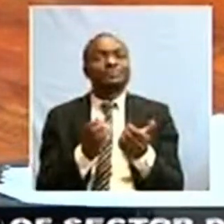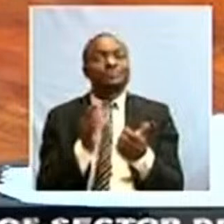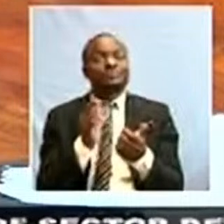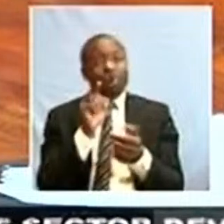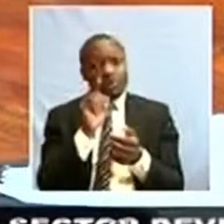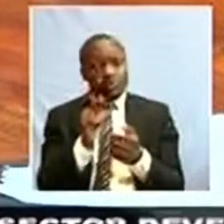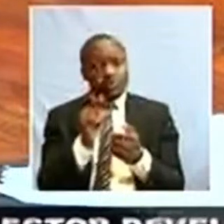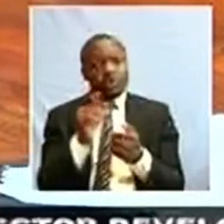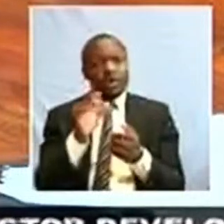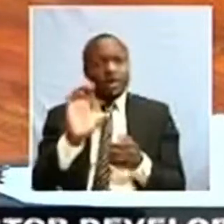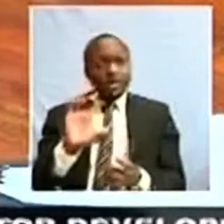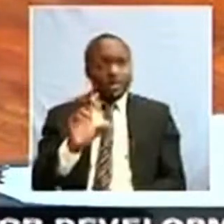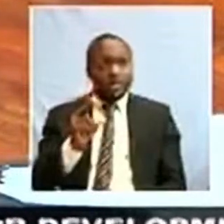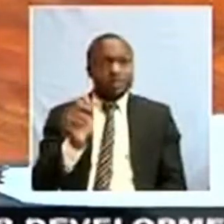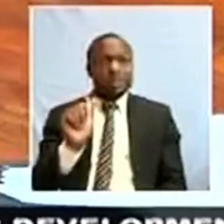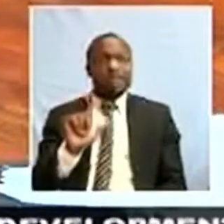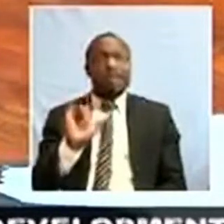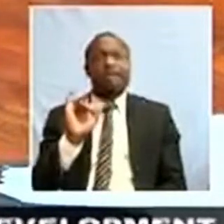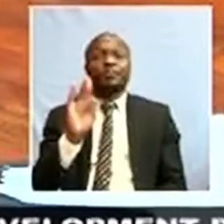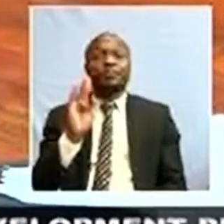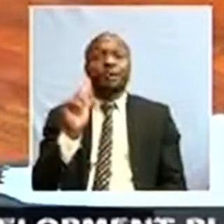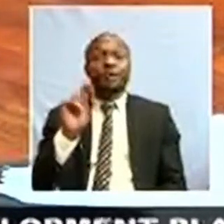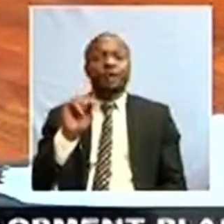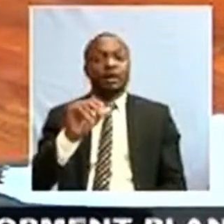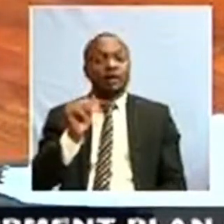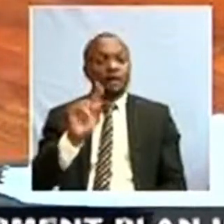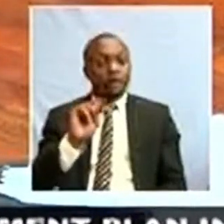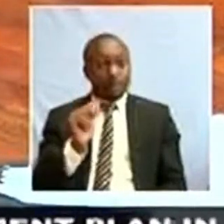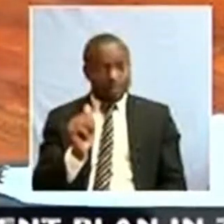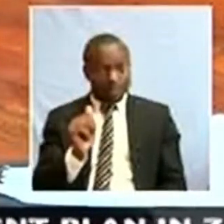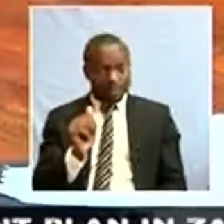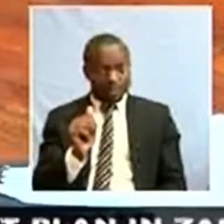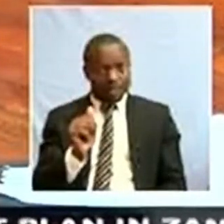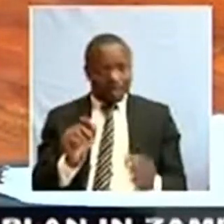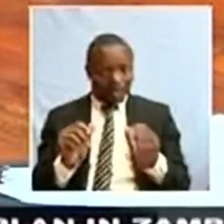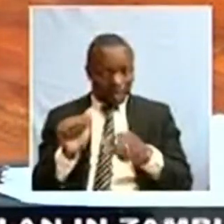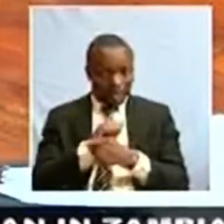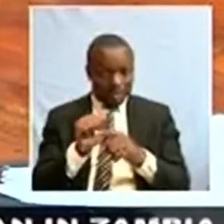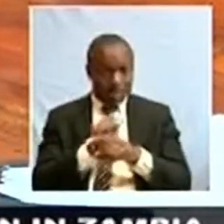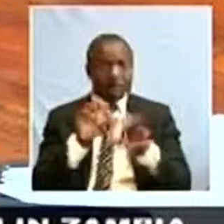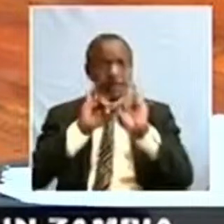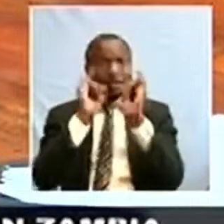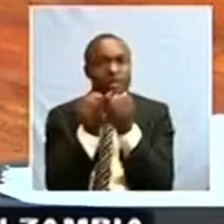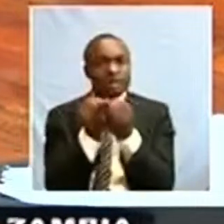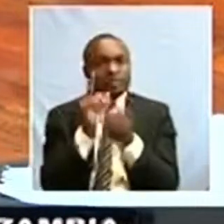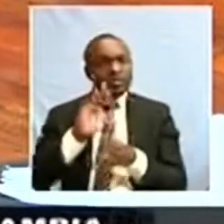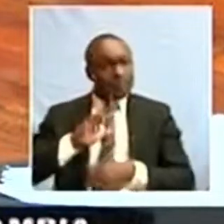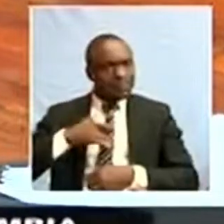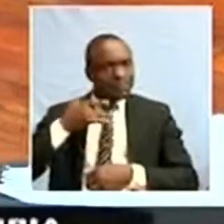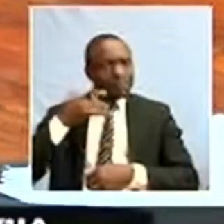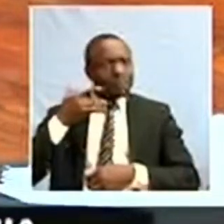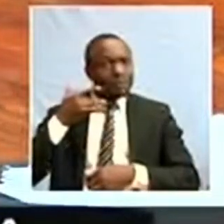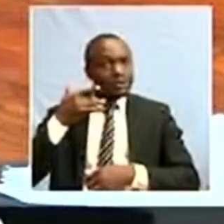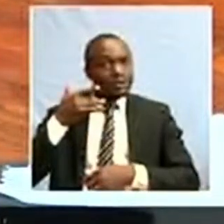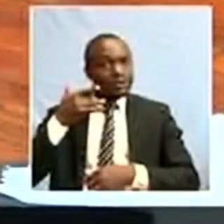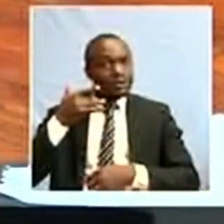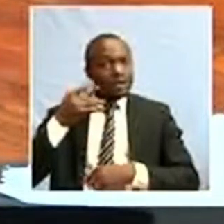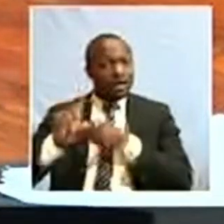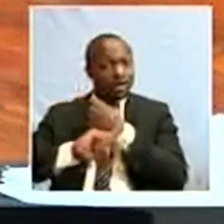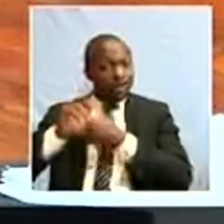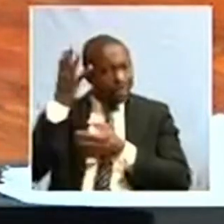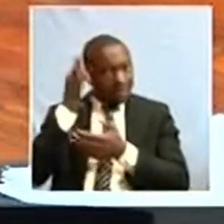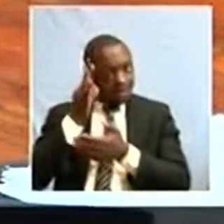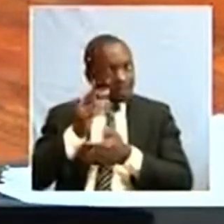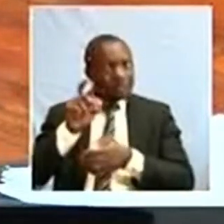just had Charimbana Training Institute, do you feel that as principal officers, you might need additional